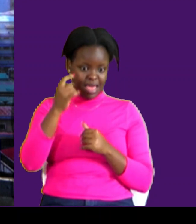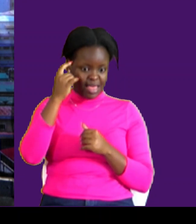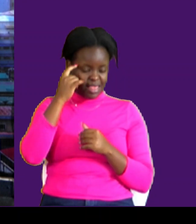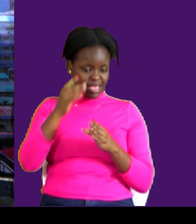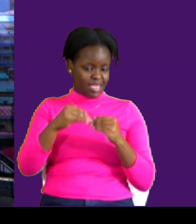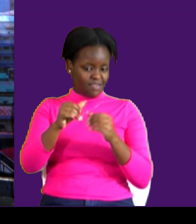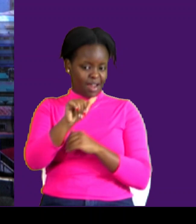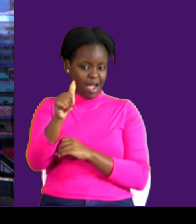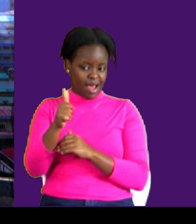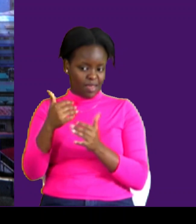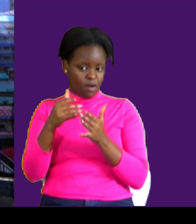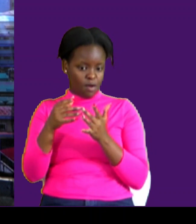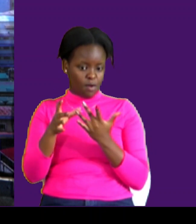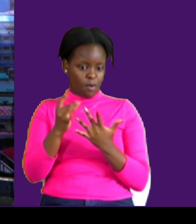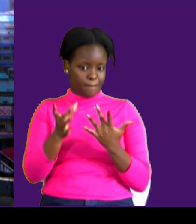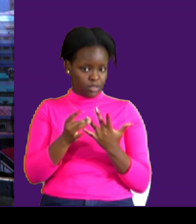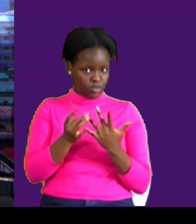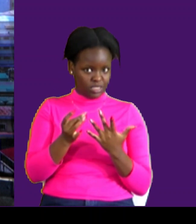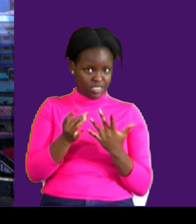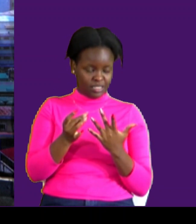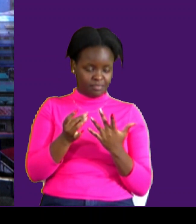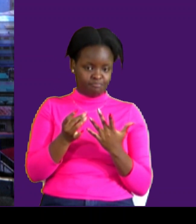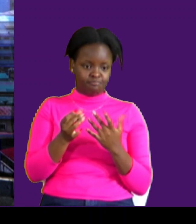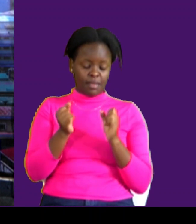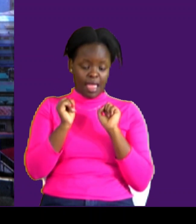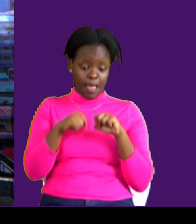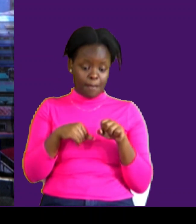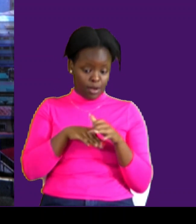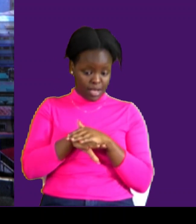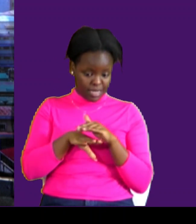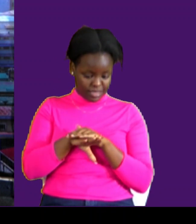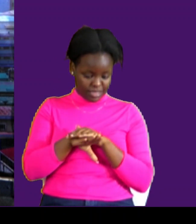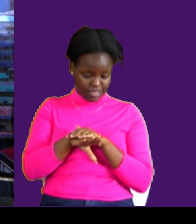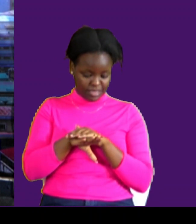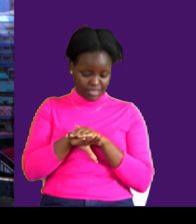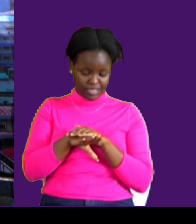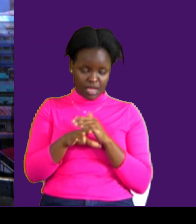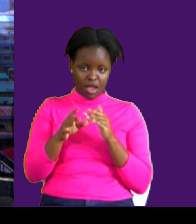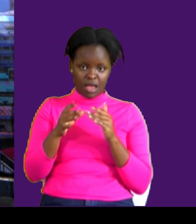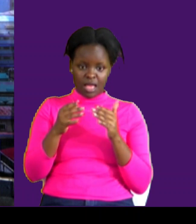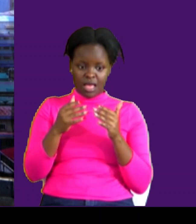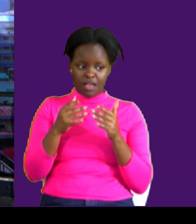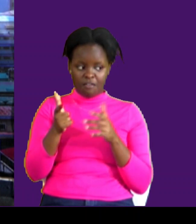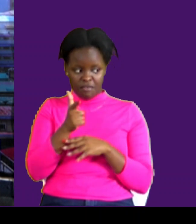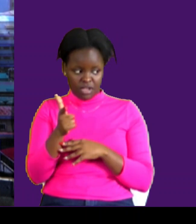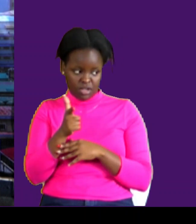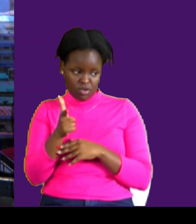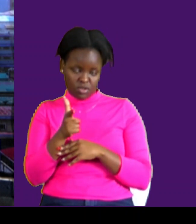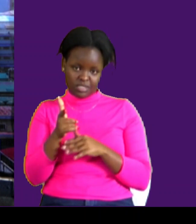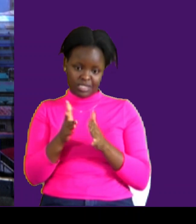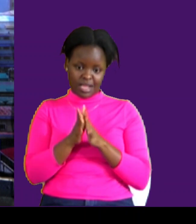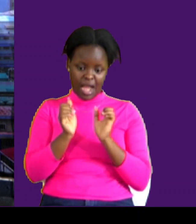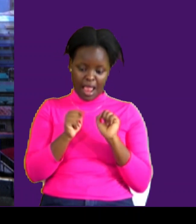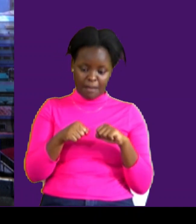another chance, another second option, that you are able to access content and you are able to